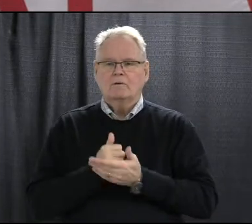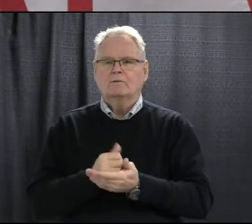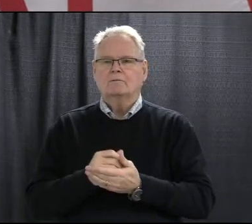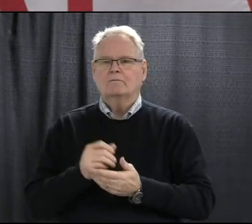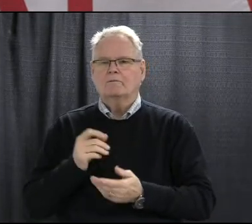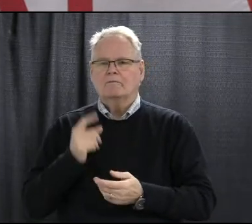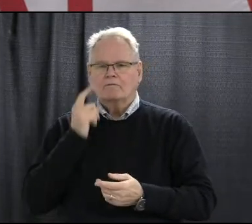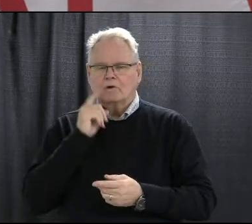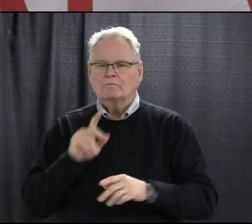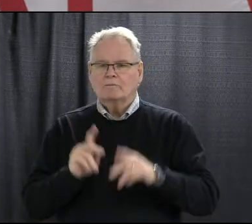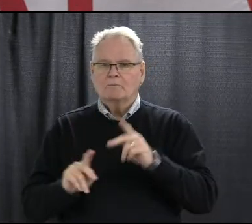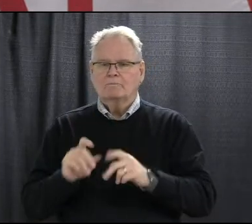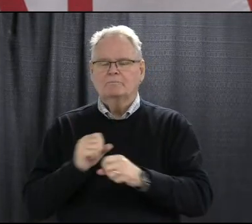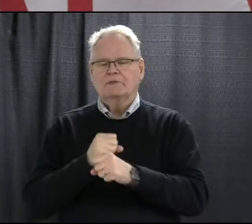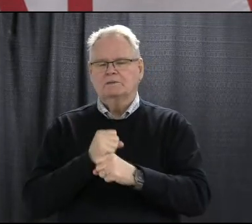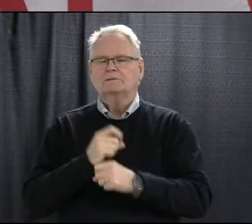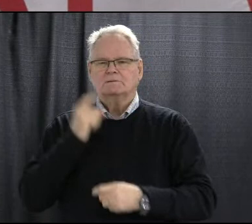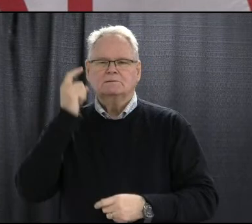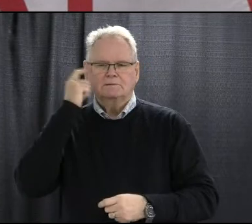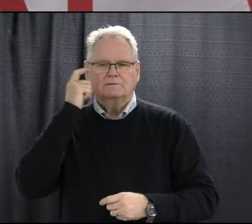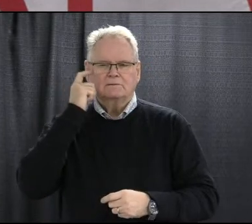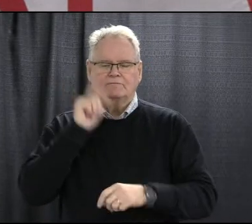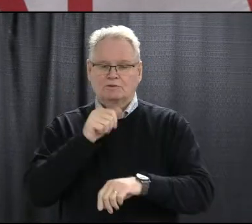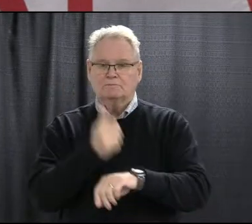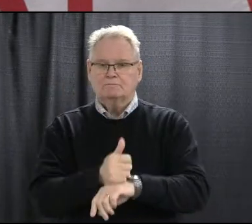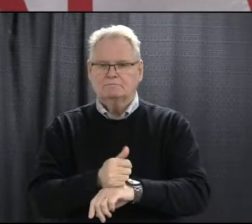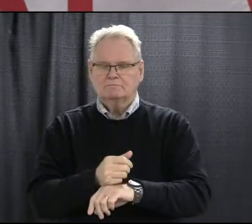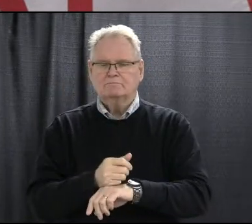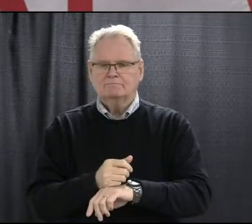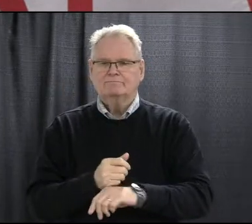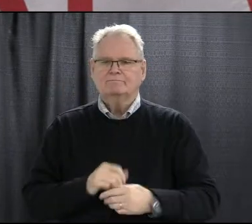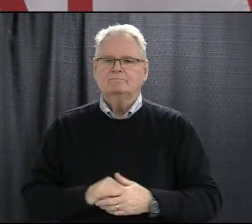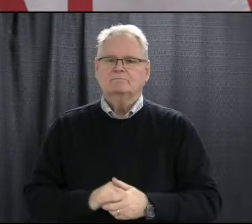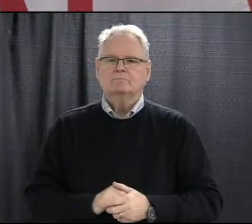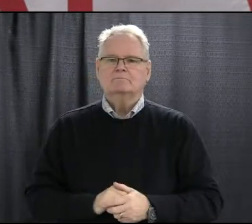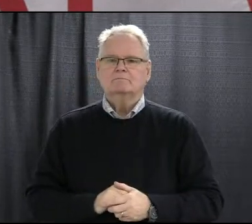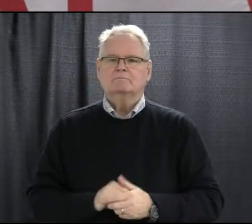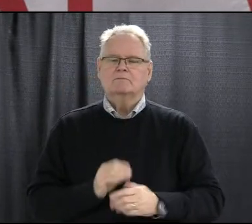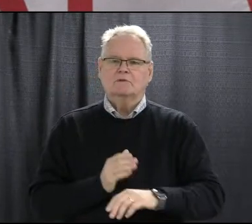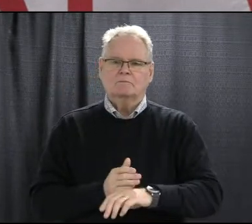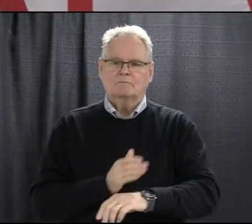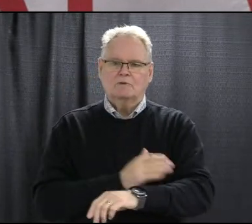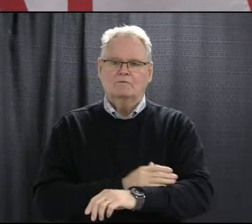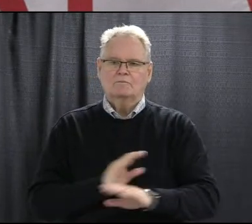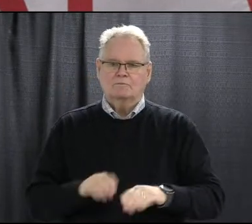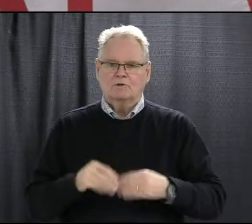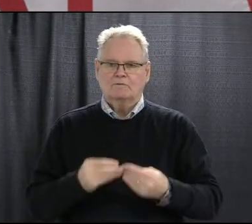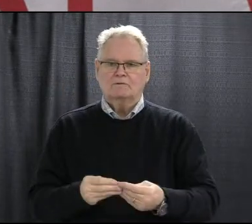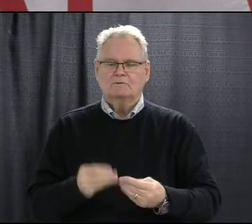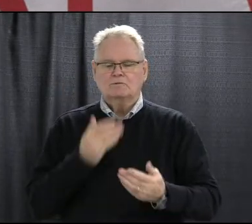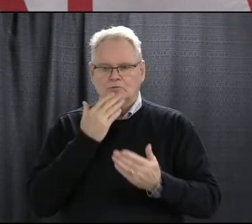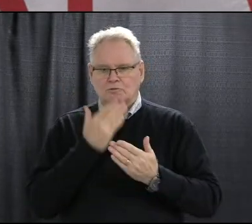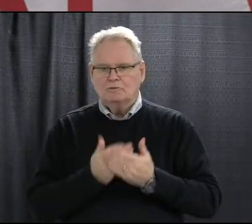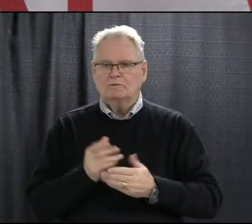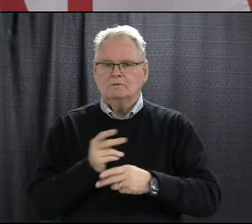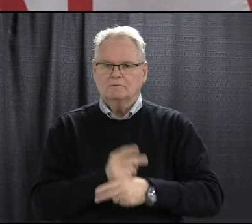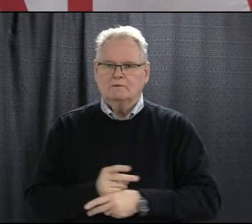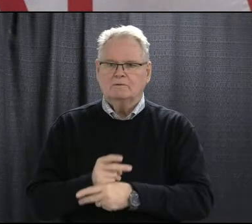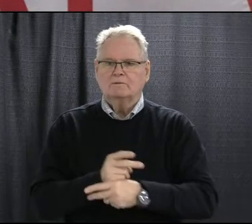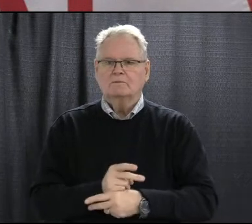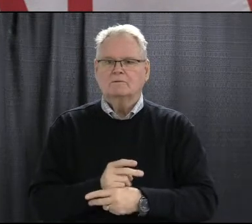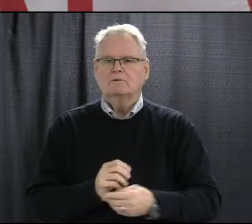so, to improve seniors' care in this province. We've heard stories